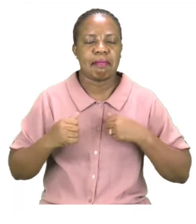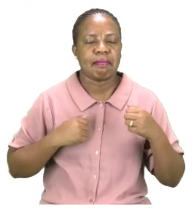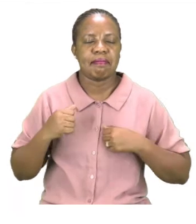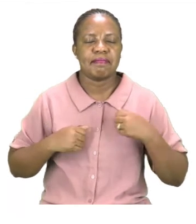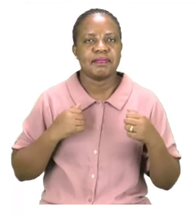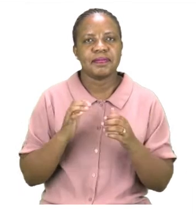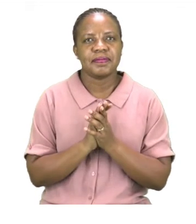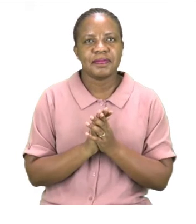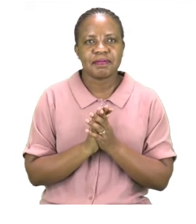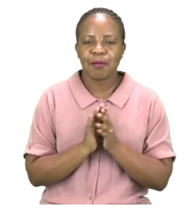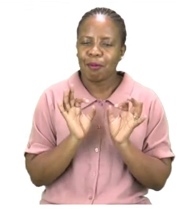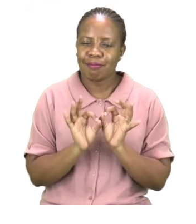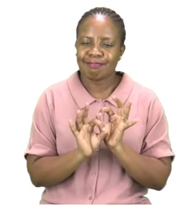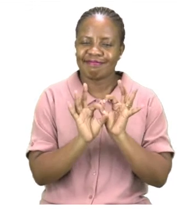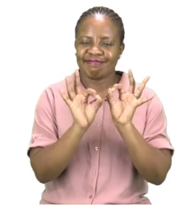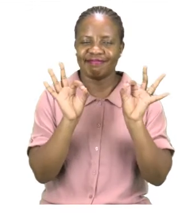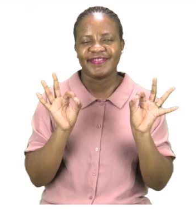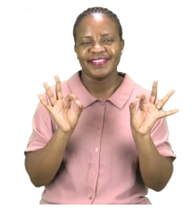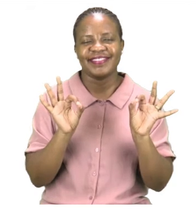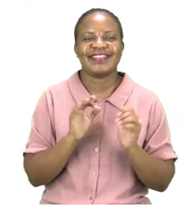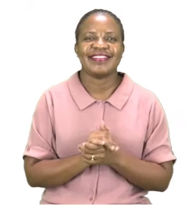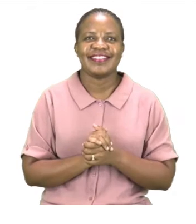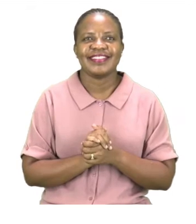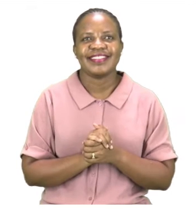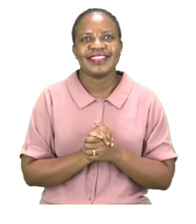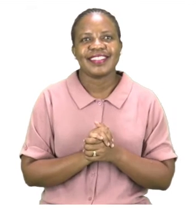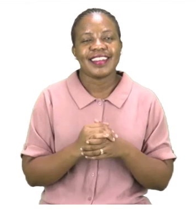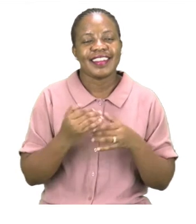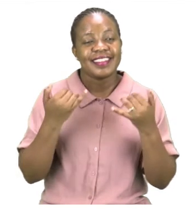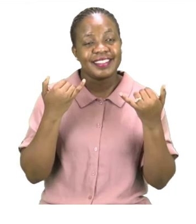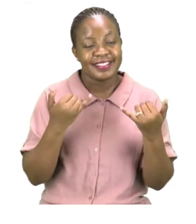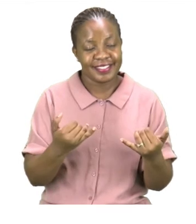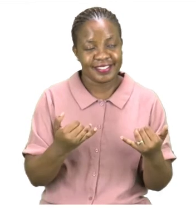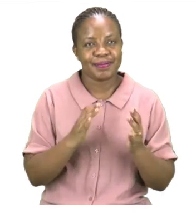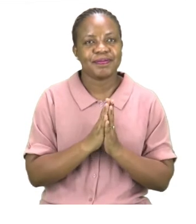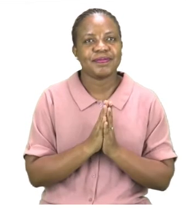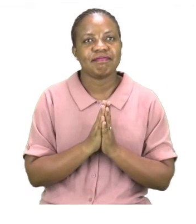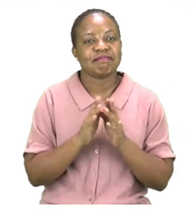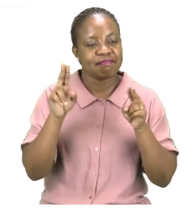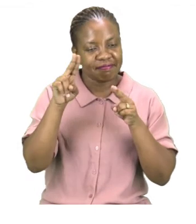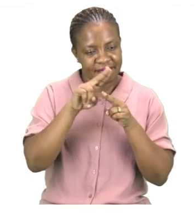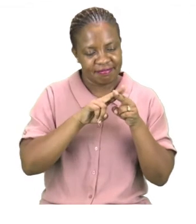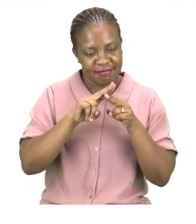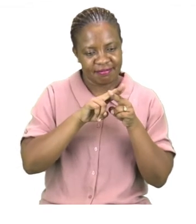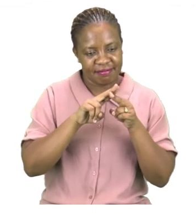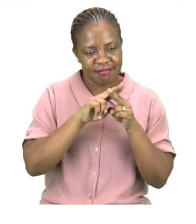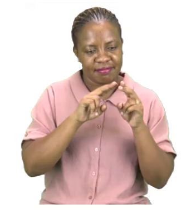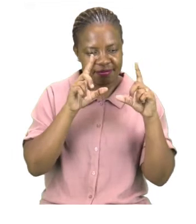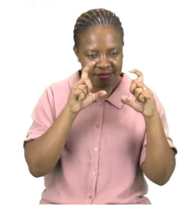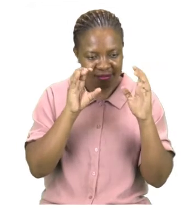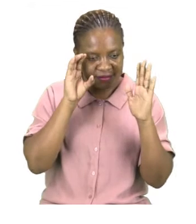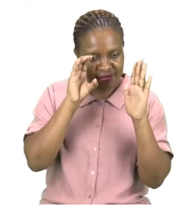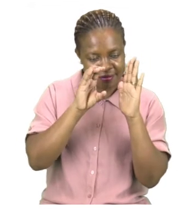little pandas. And it is going to be our job to use the pictures to